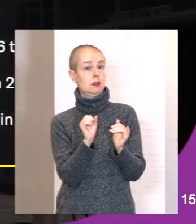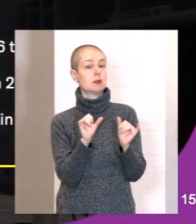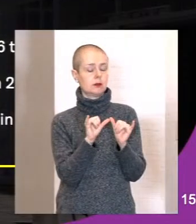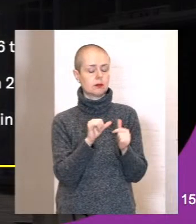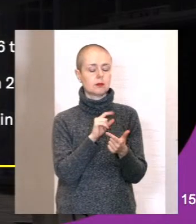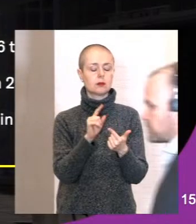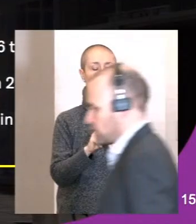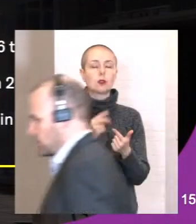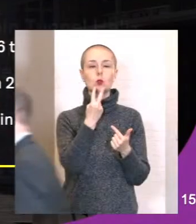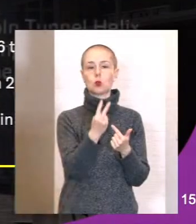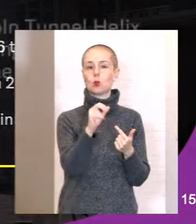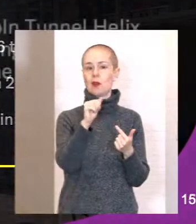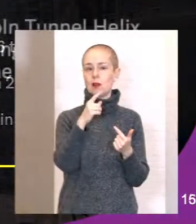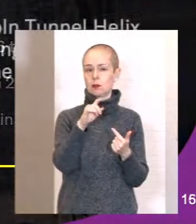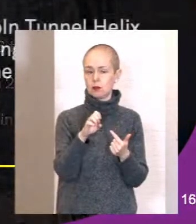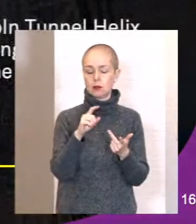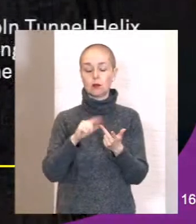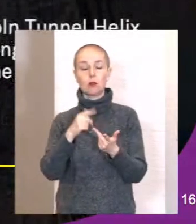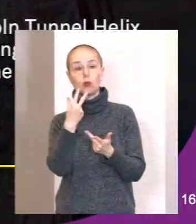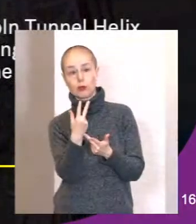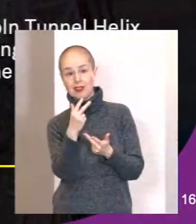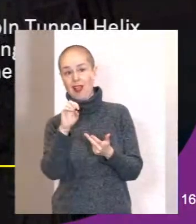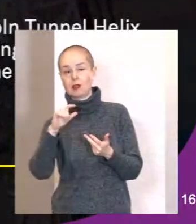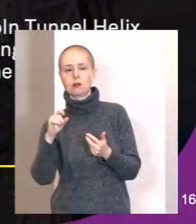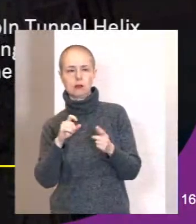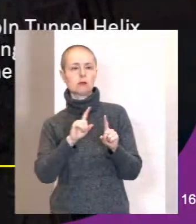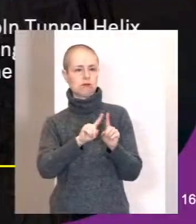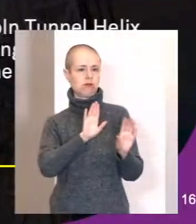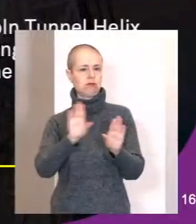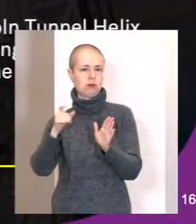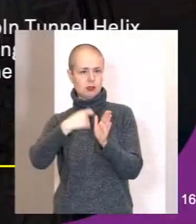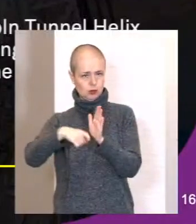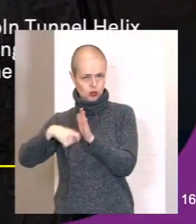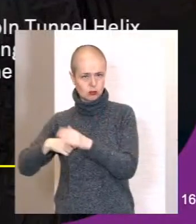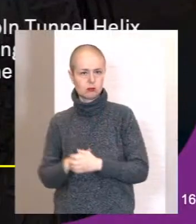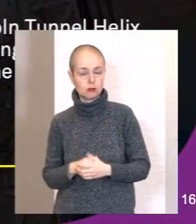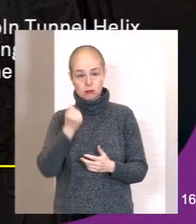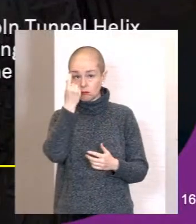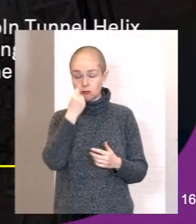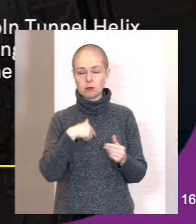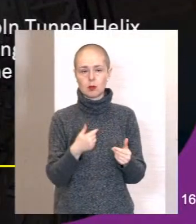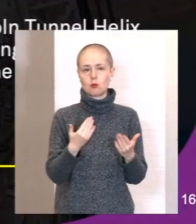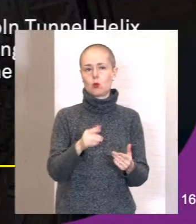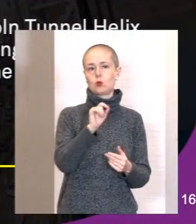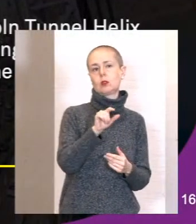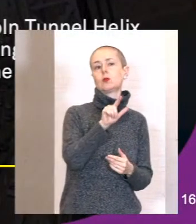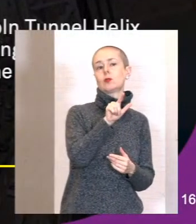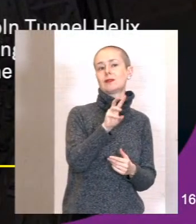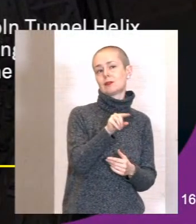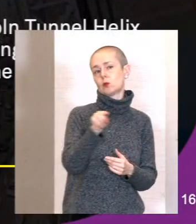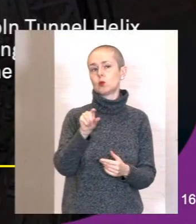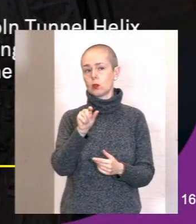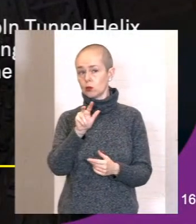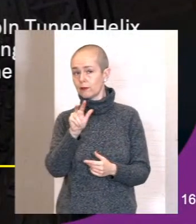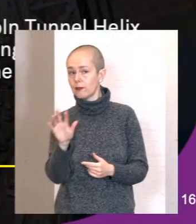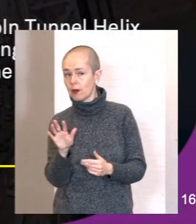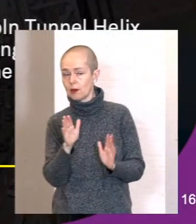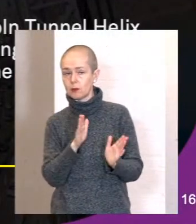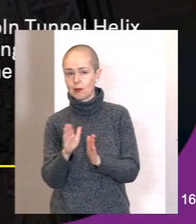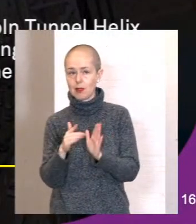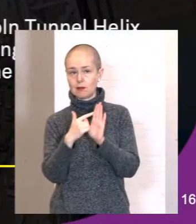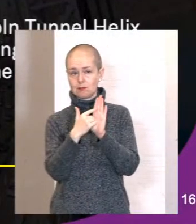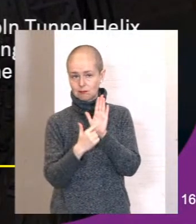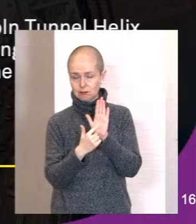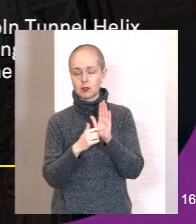and 3-axle buses. The proposed 2026 to 2035 capital plan would also